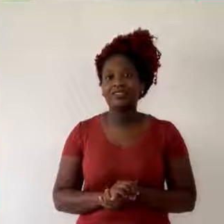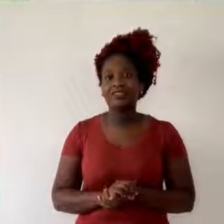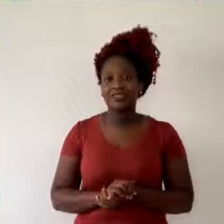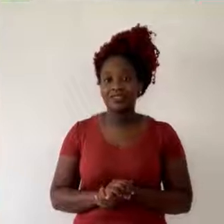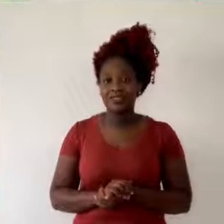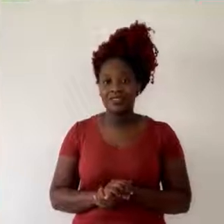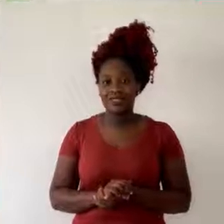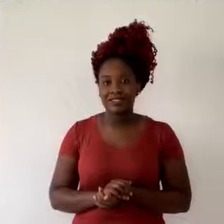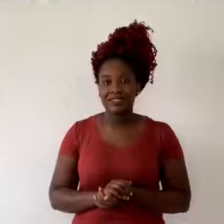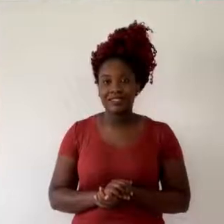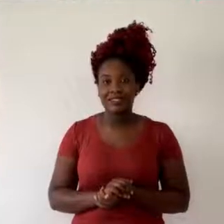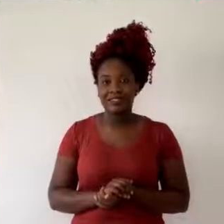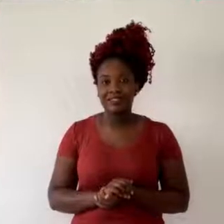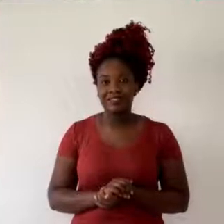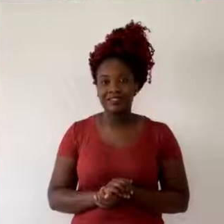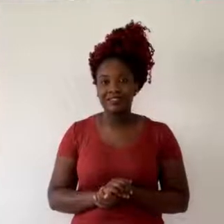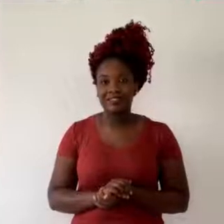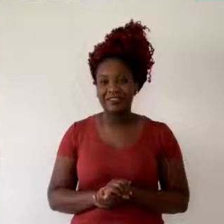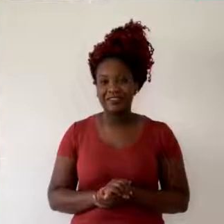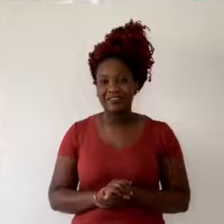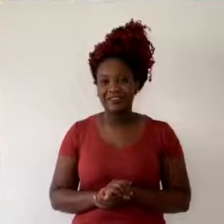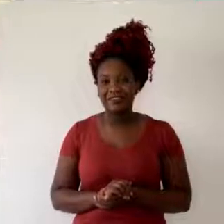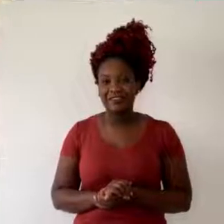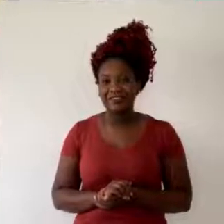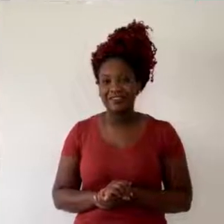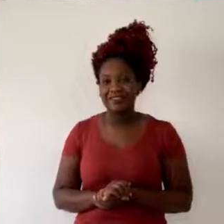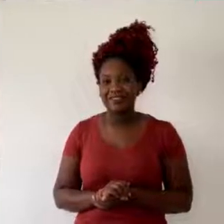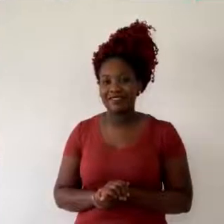to be quiet, it seems. I'm not sure.